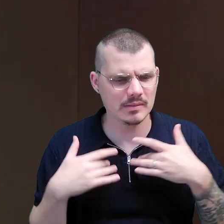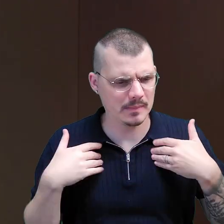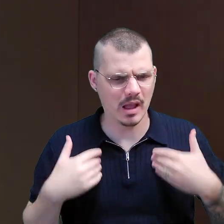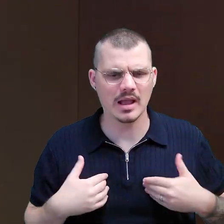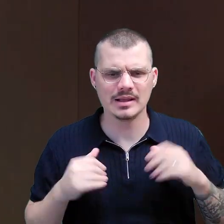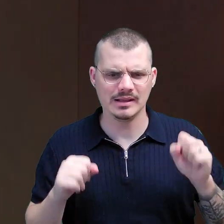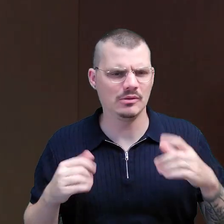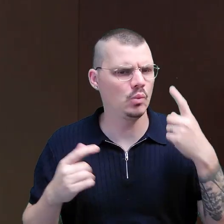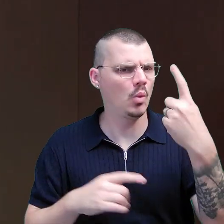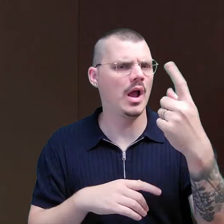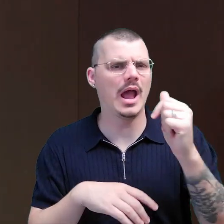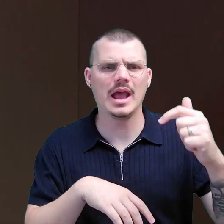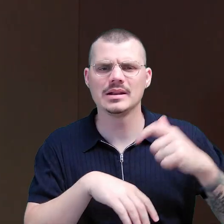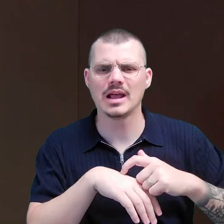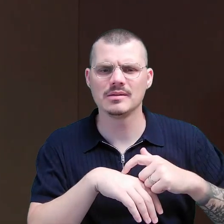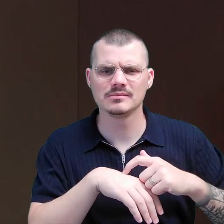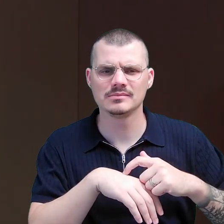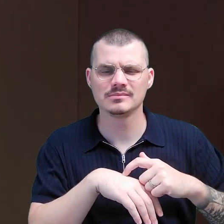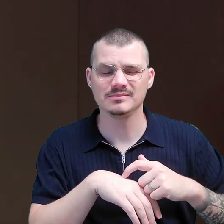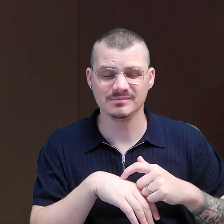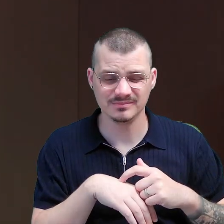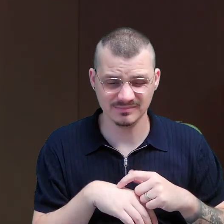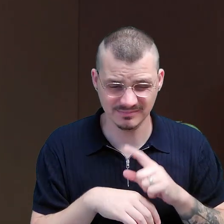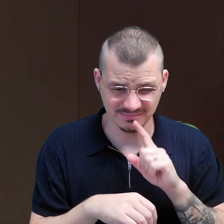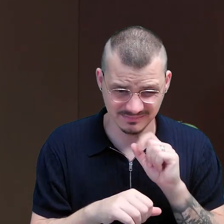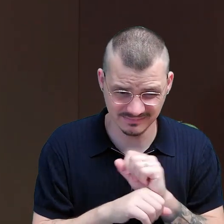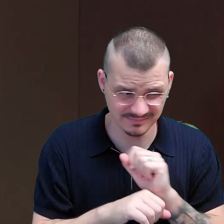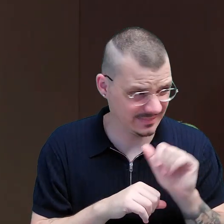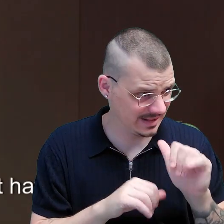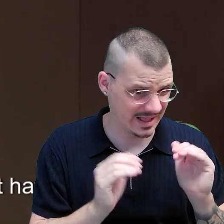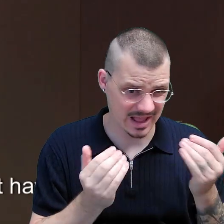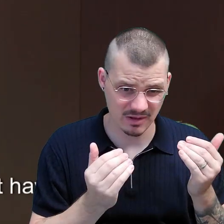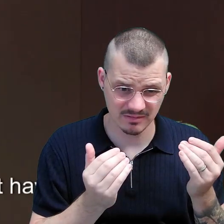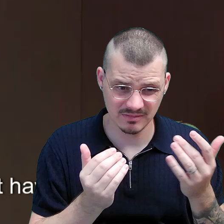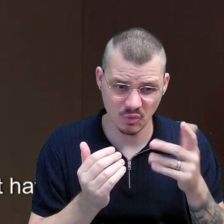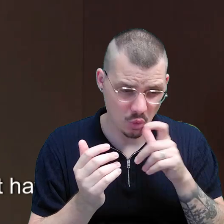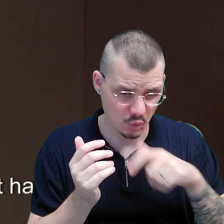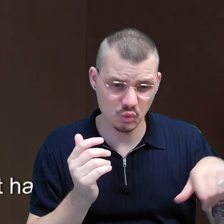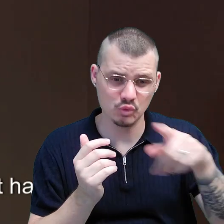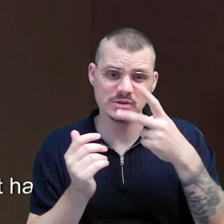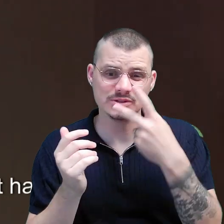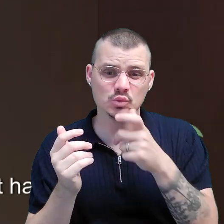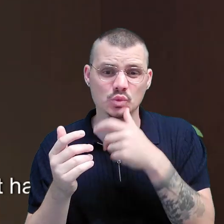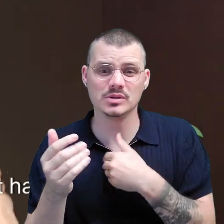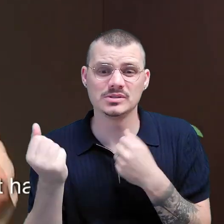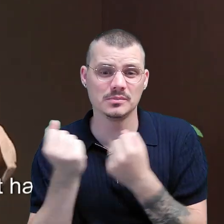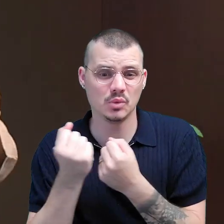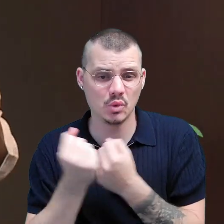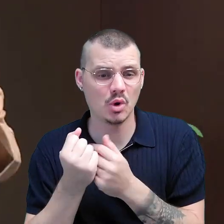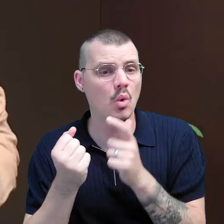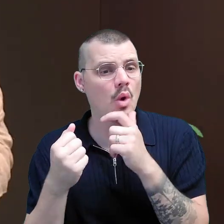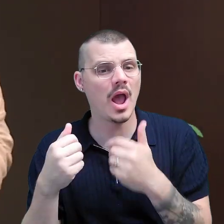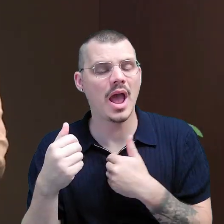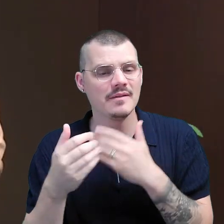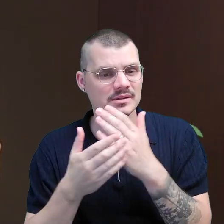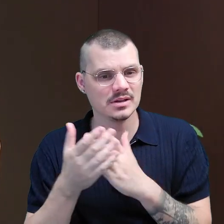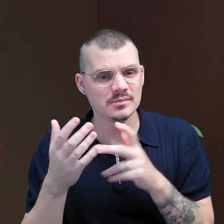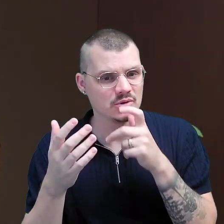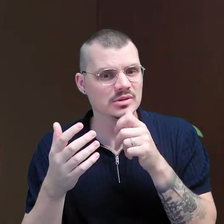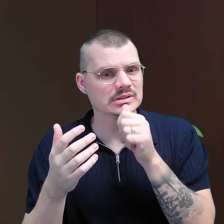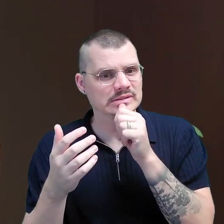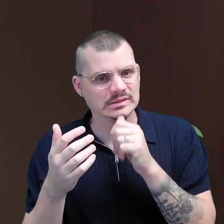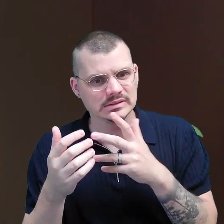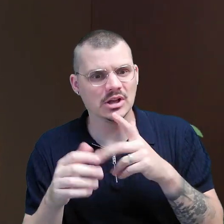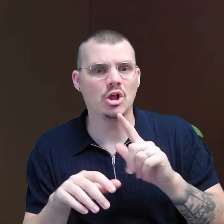time. Is that how it really is for the people that we support, people that have severe